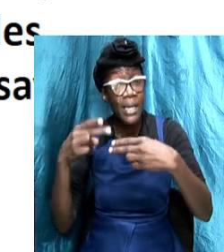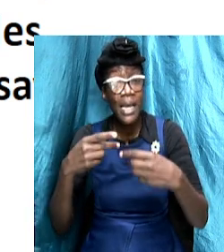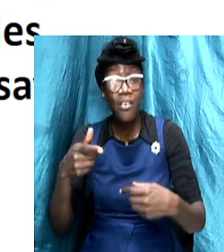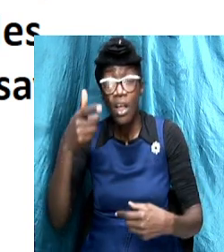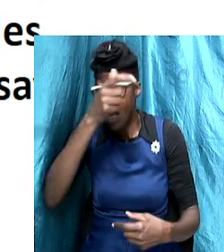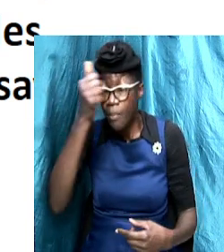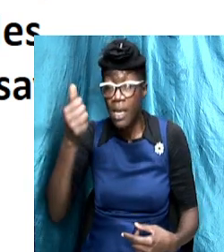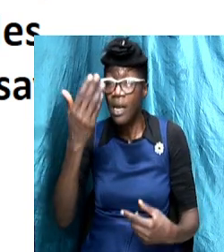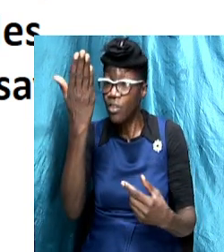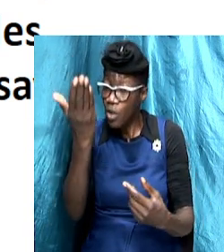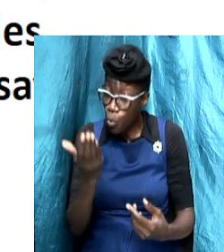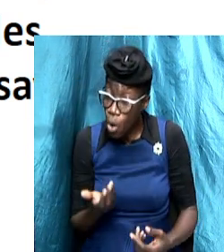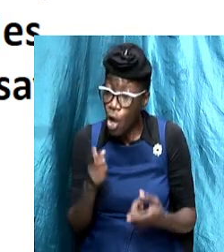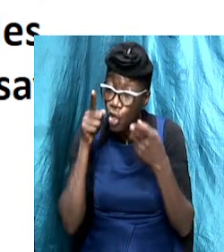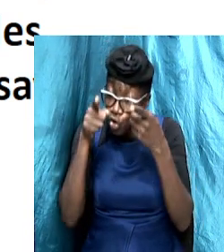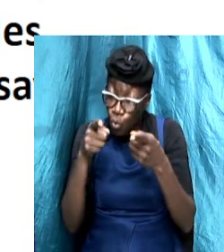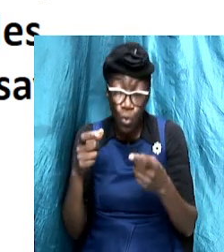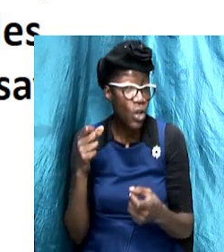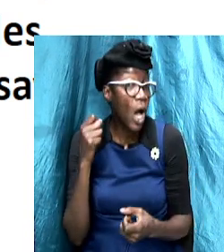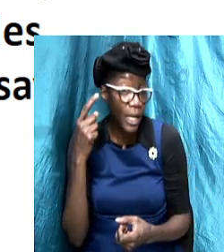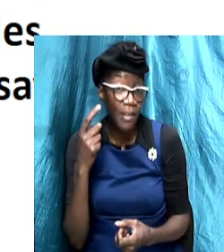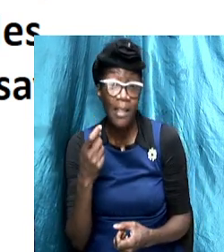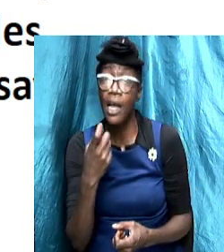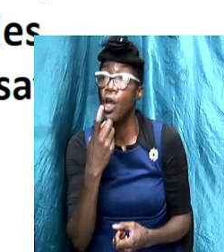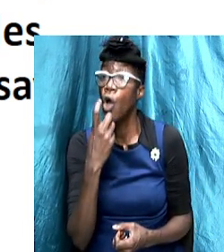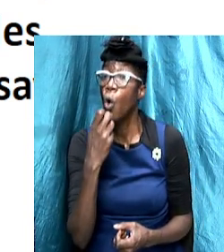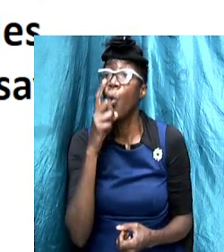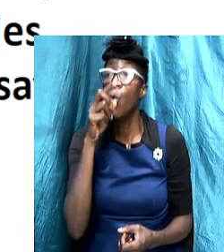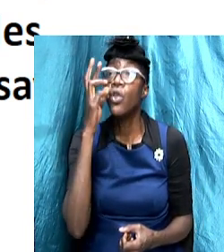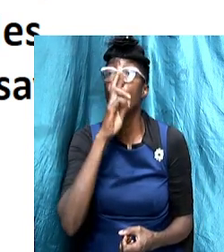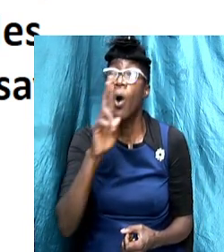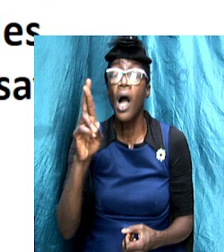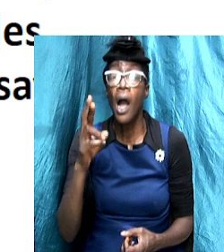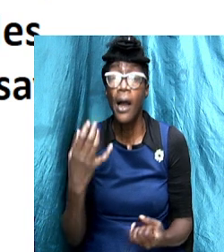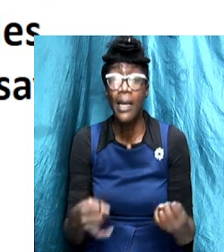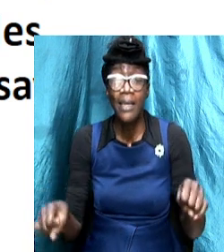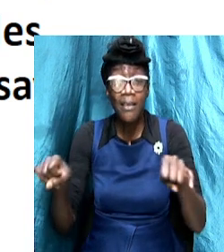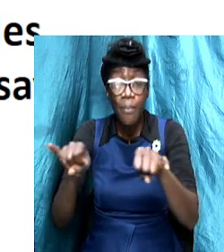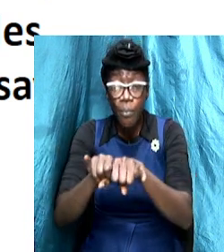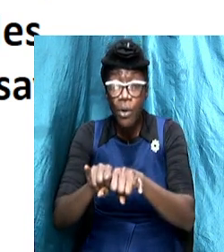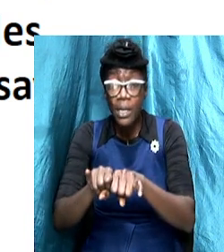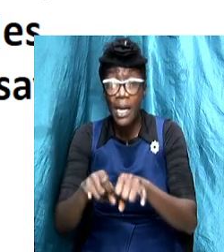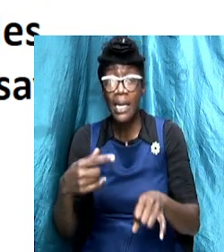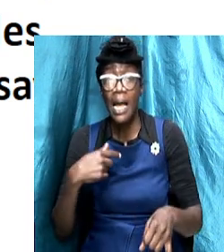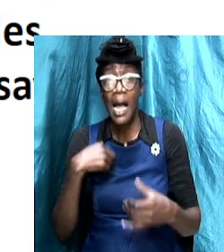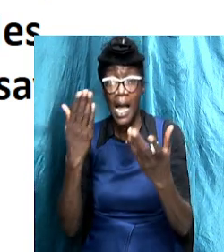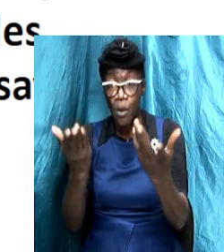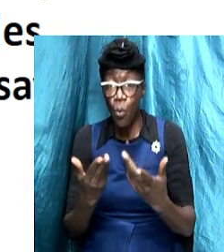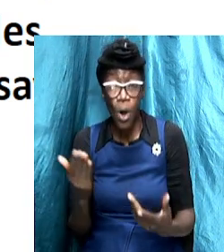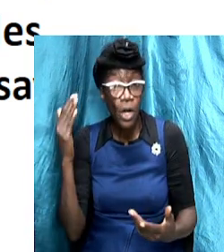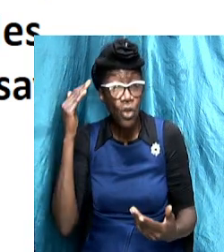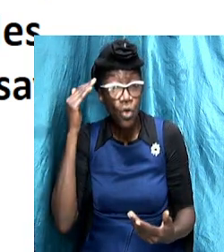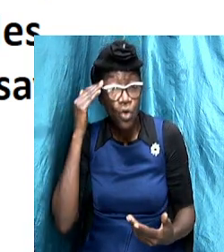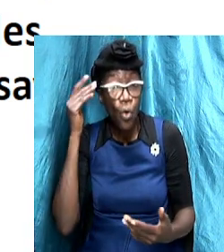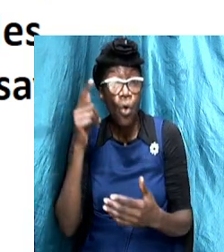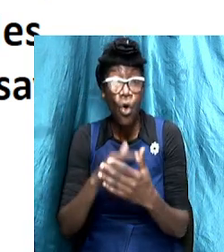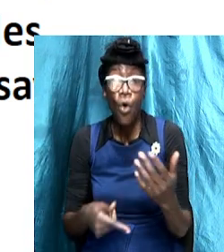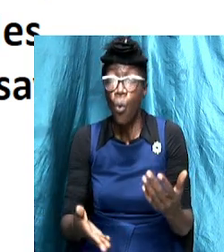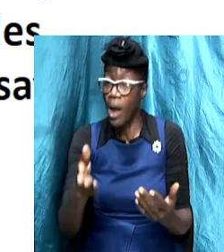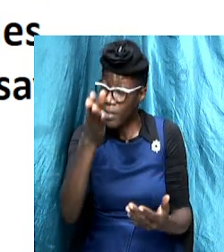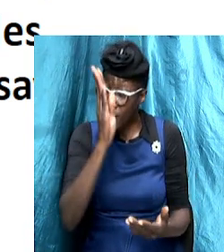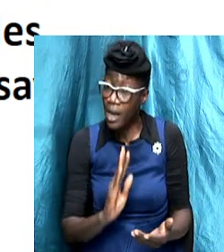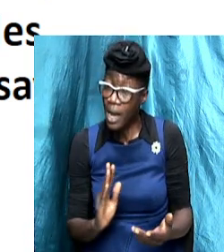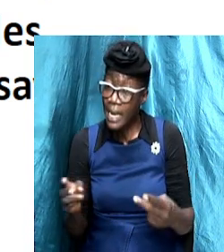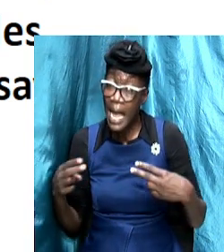understand who we are. And it's very important, because I want to know what God has to say about